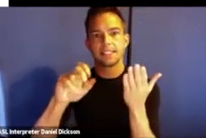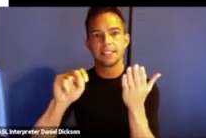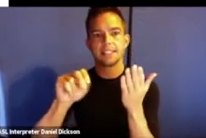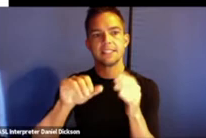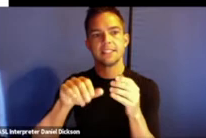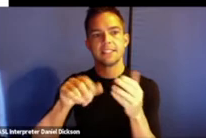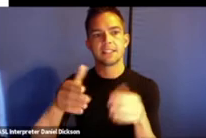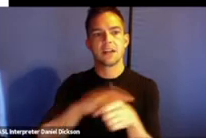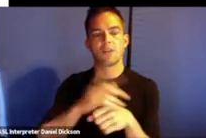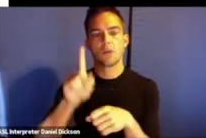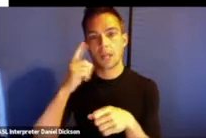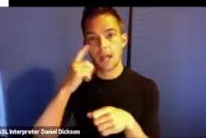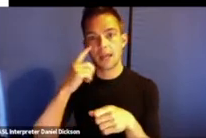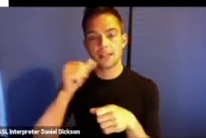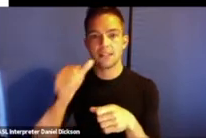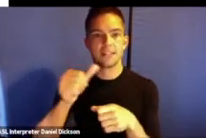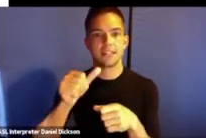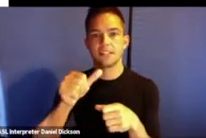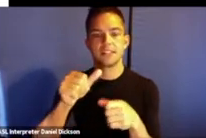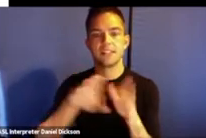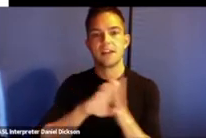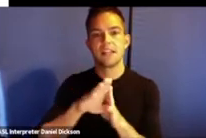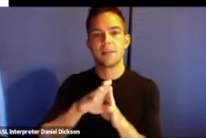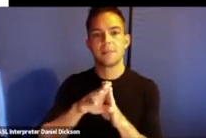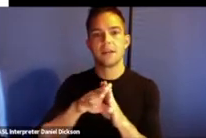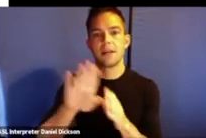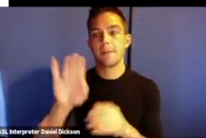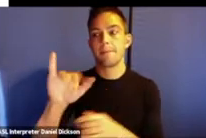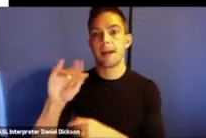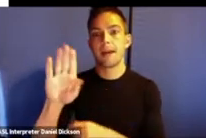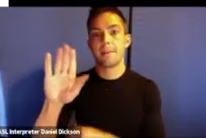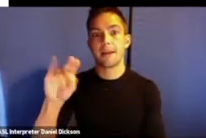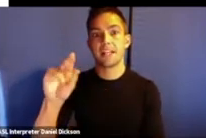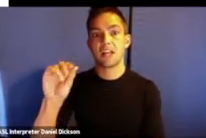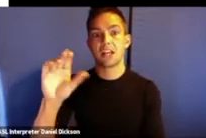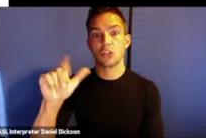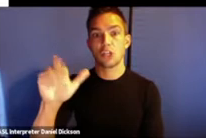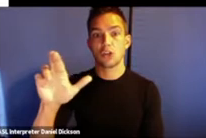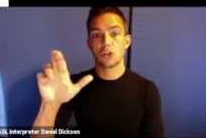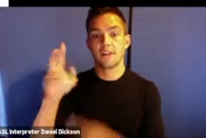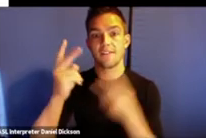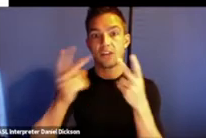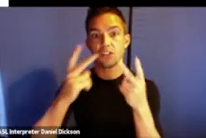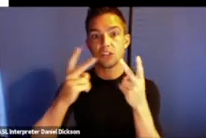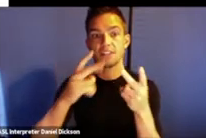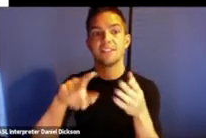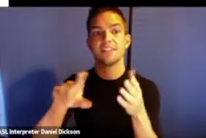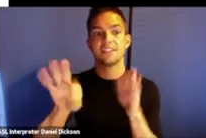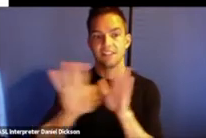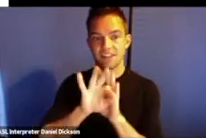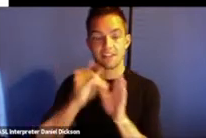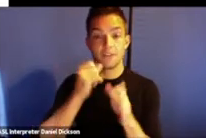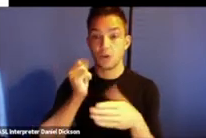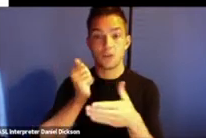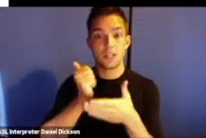develop binocular vision. This is, of course, what they won the Nobel Prize for. That we know that if you don't intervene